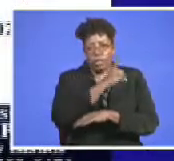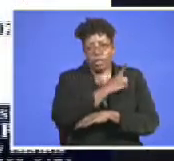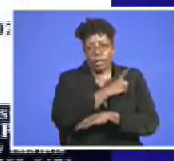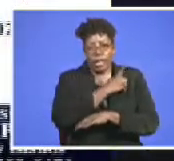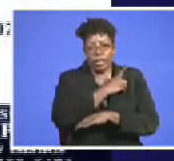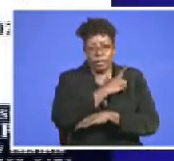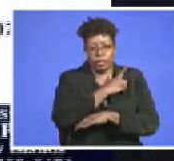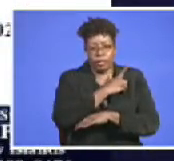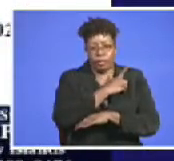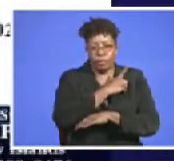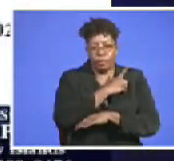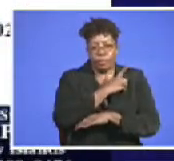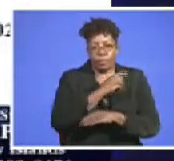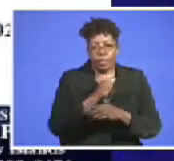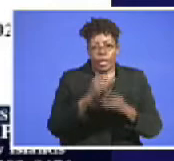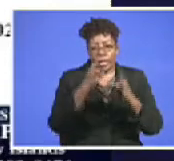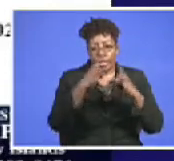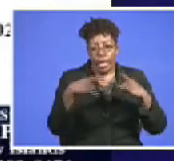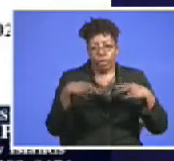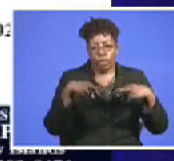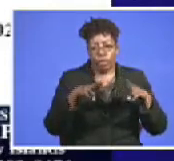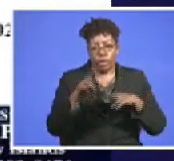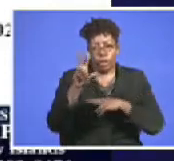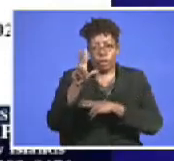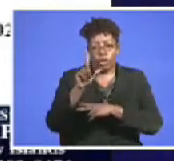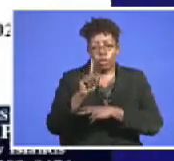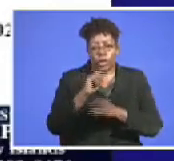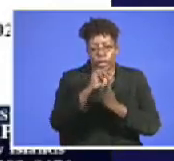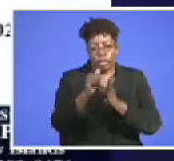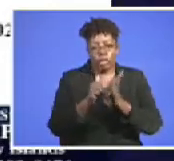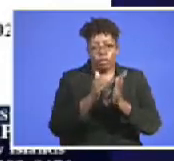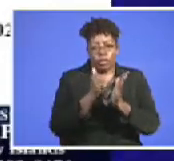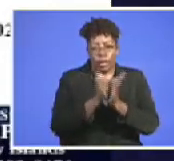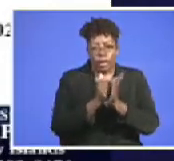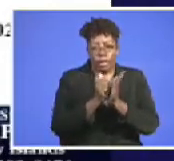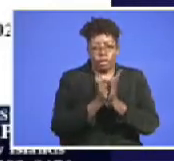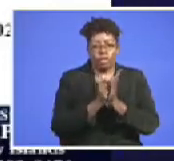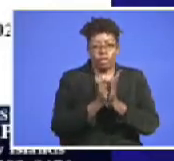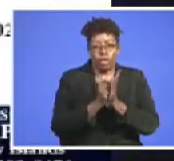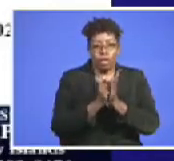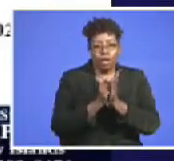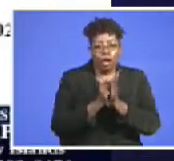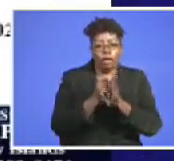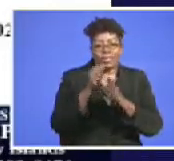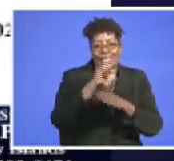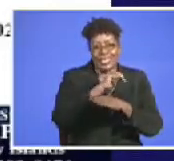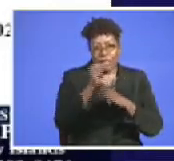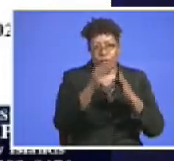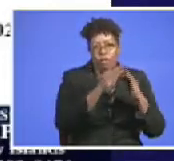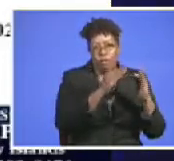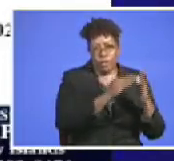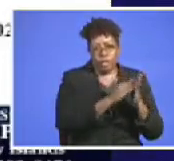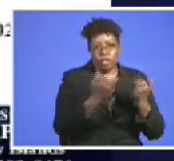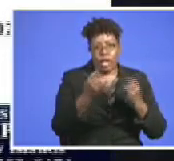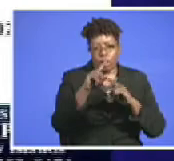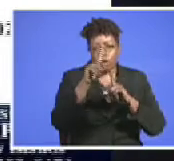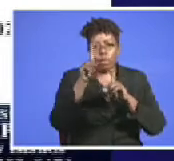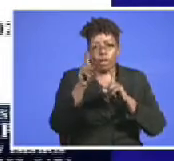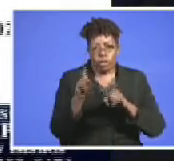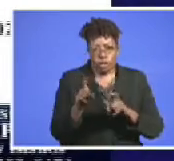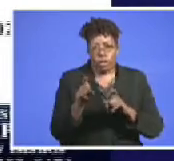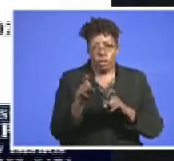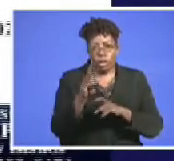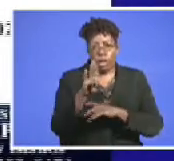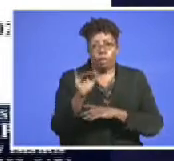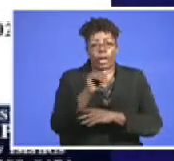of Indiana Drive, Kemp Road, and 31-year-old Kenneth Cummings of Sampson Street, Nassau Village, are now being questioned by